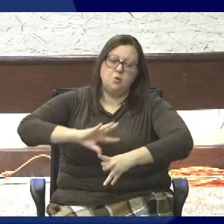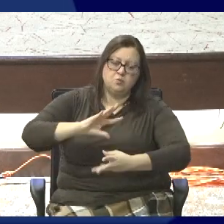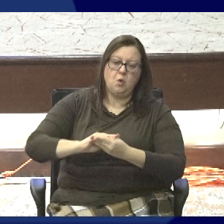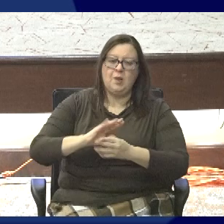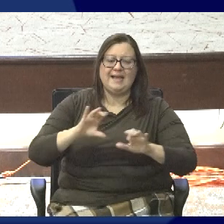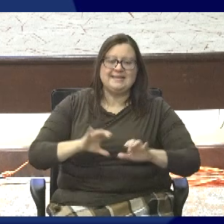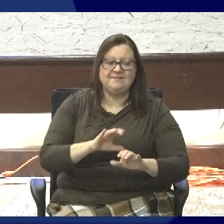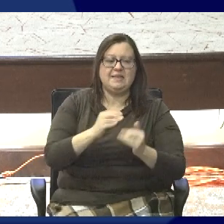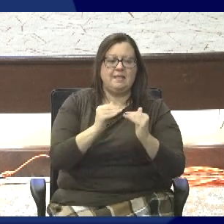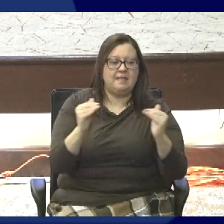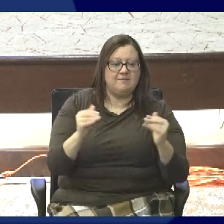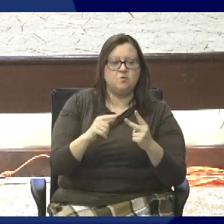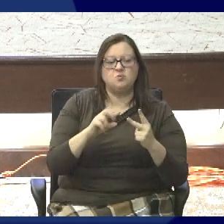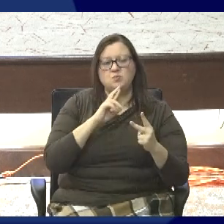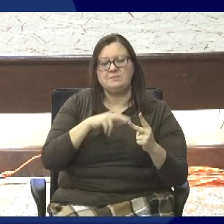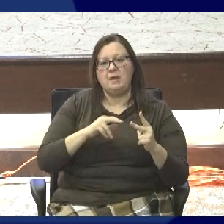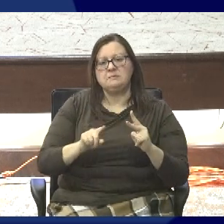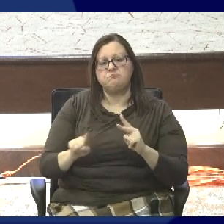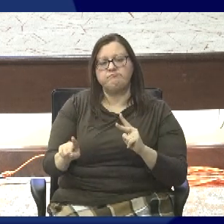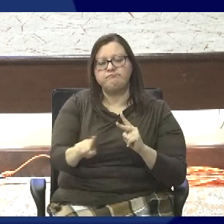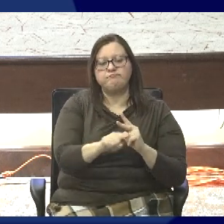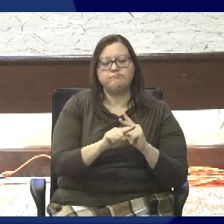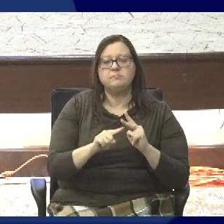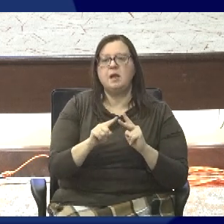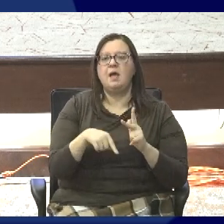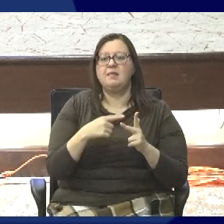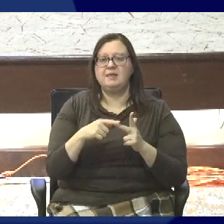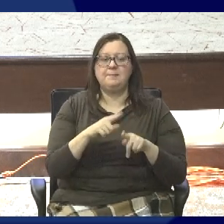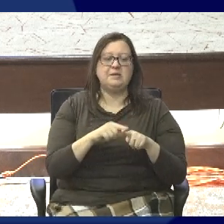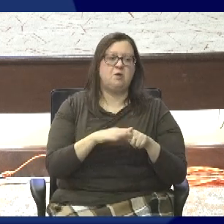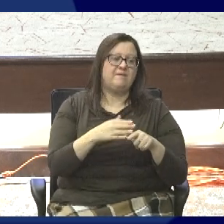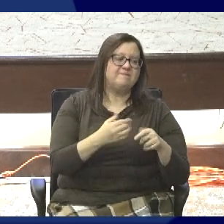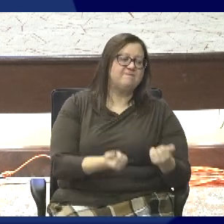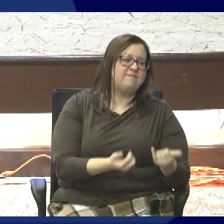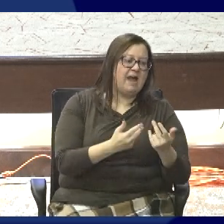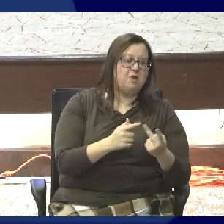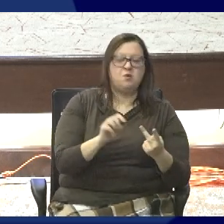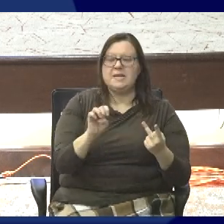level of our responses we went on, broken down also then by fire, by EMS, and by